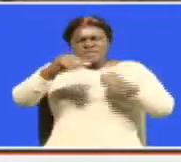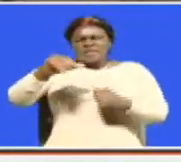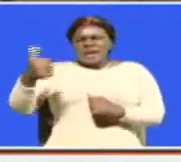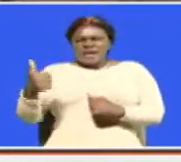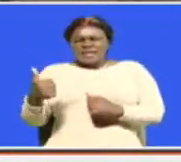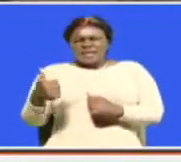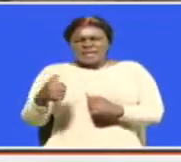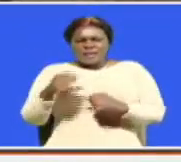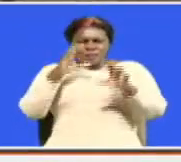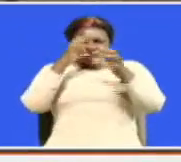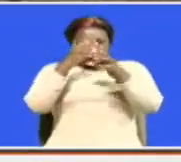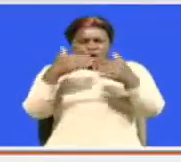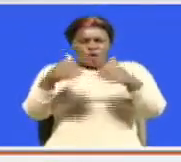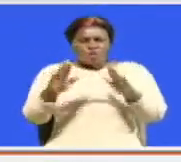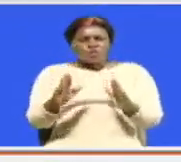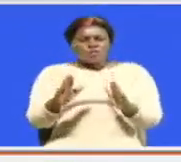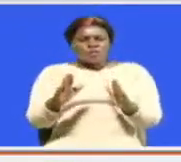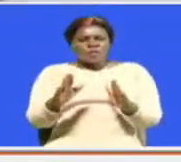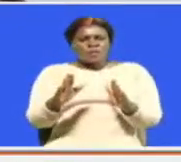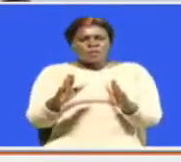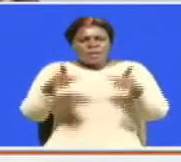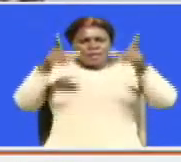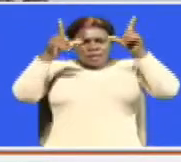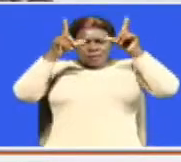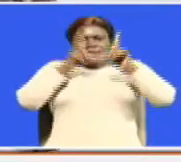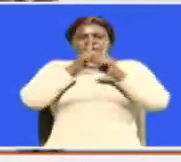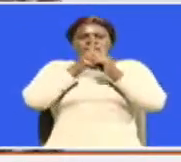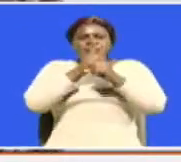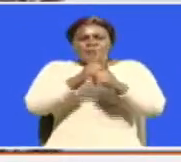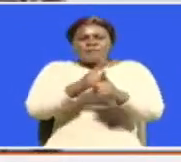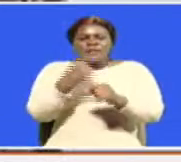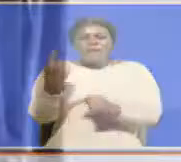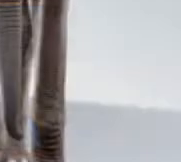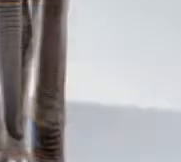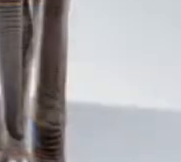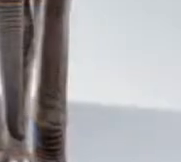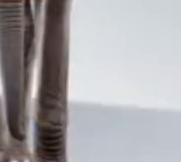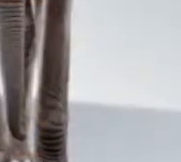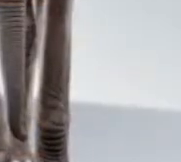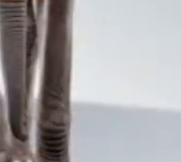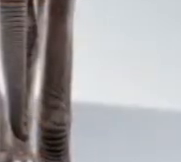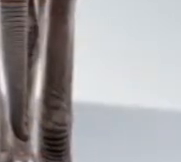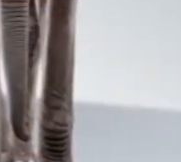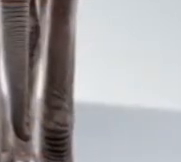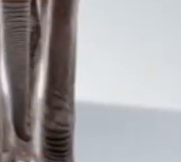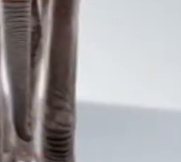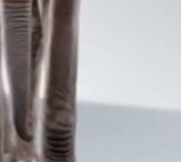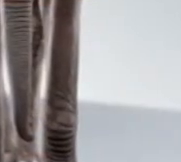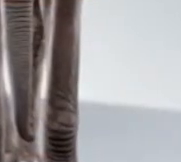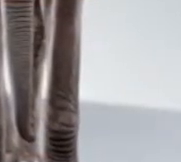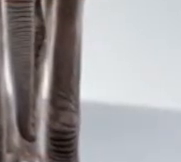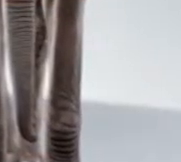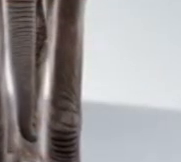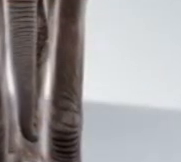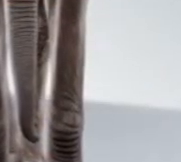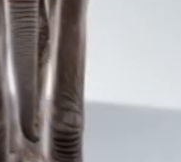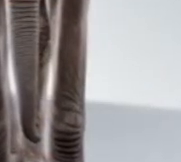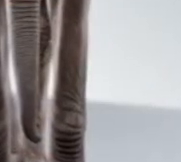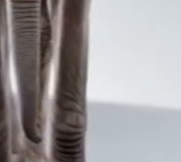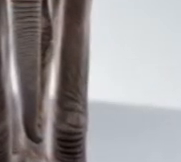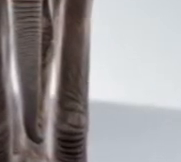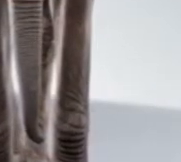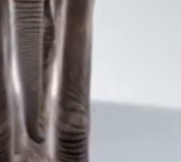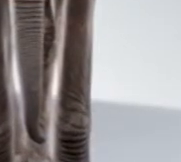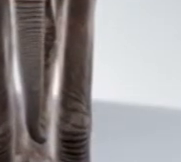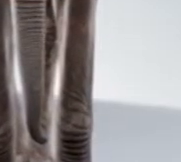puts the average loss incurred through elephant poachers alone at $25 million in lost